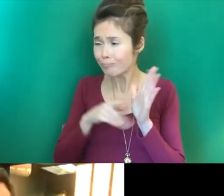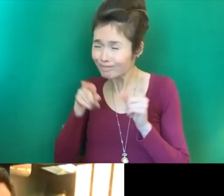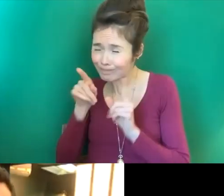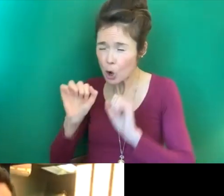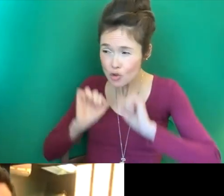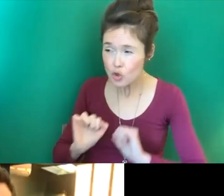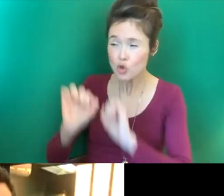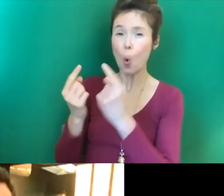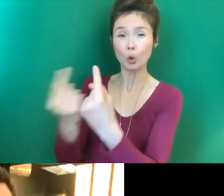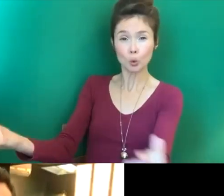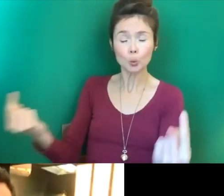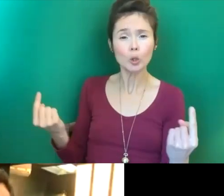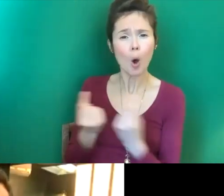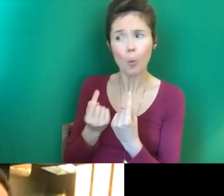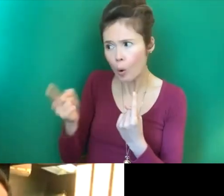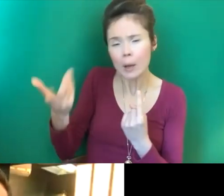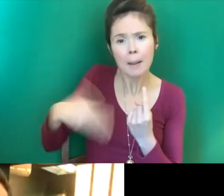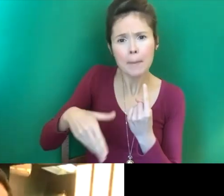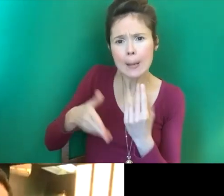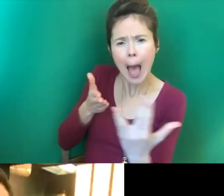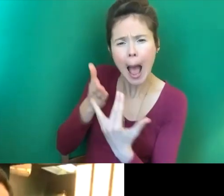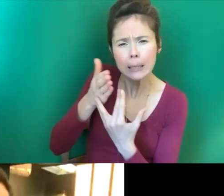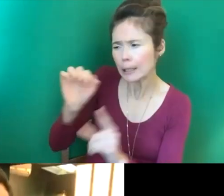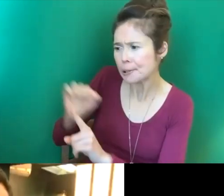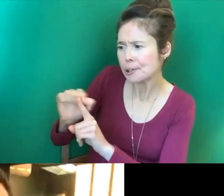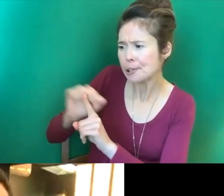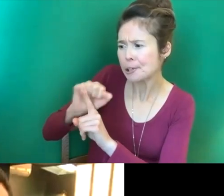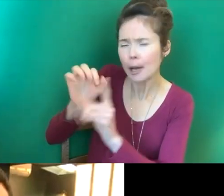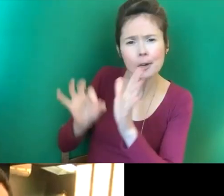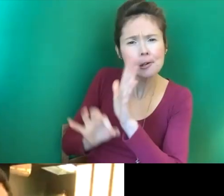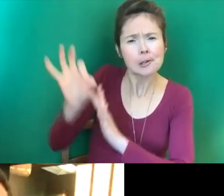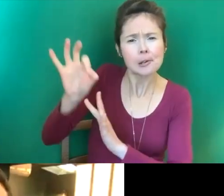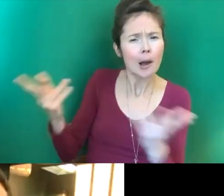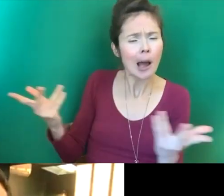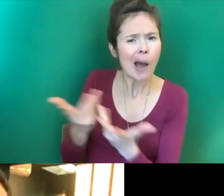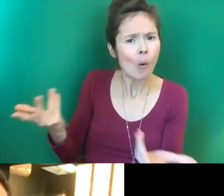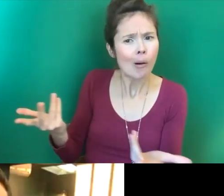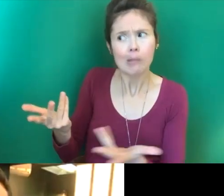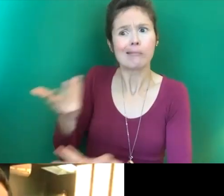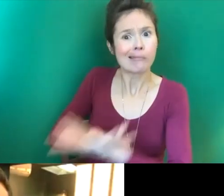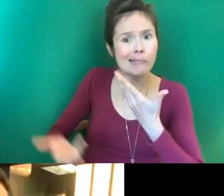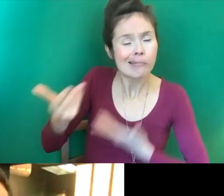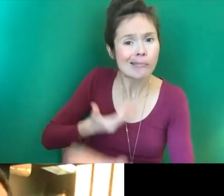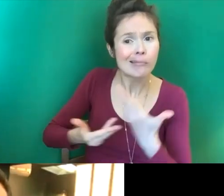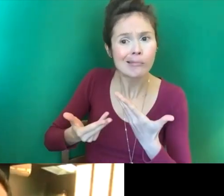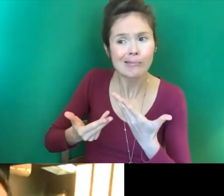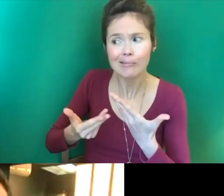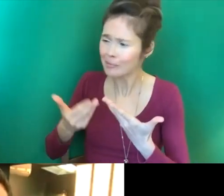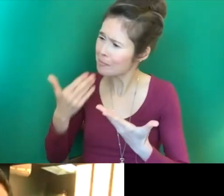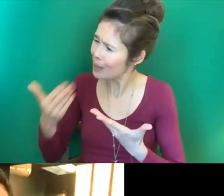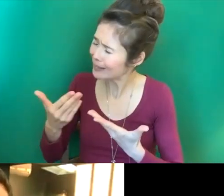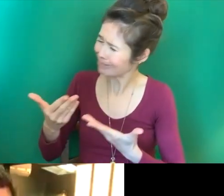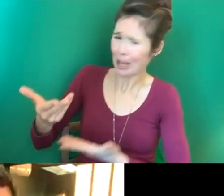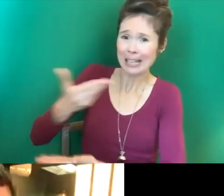of accessibility, and sort of the, you know, just tell us a little bit about you know, if you could paint a picture about what Crown